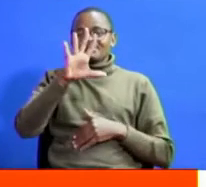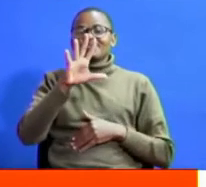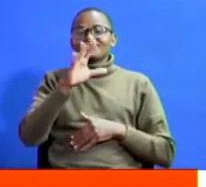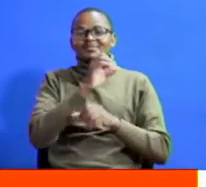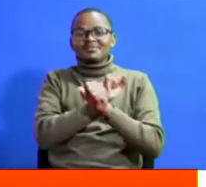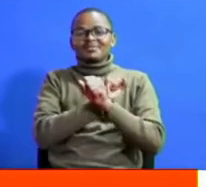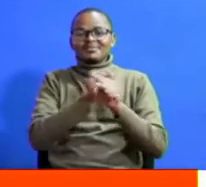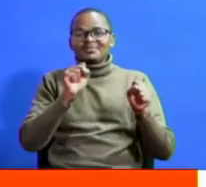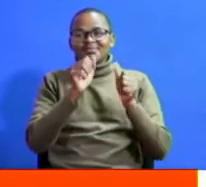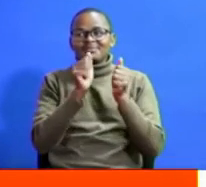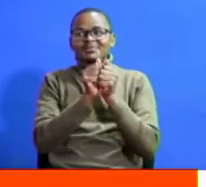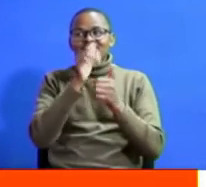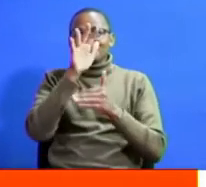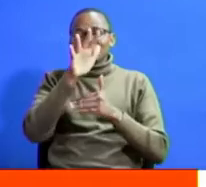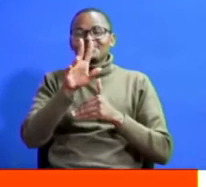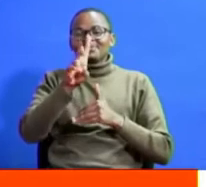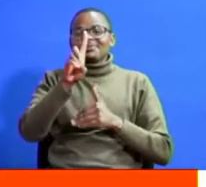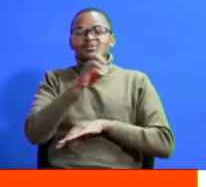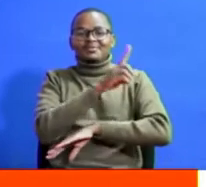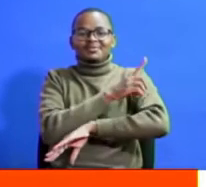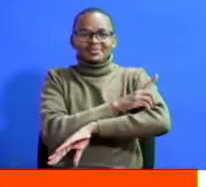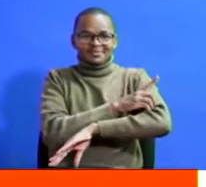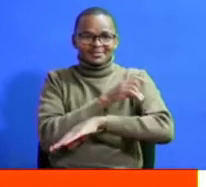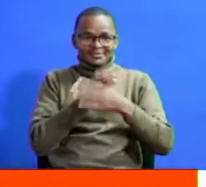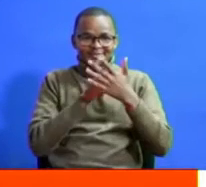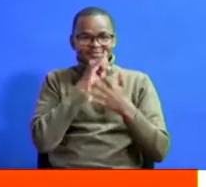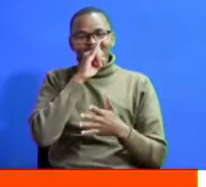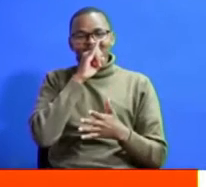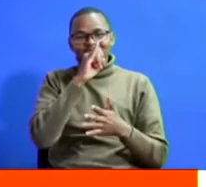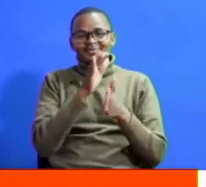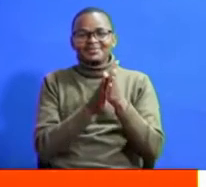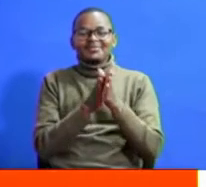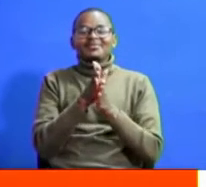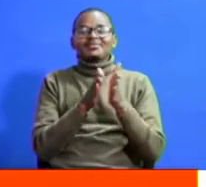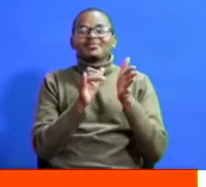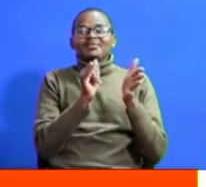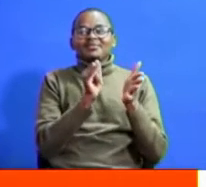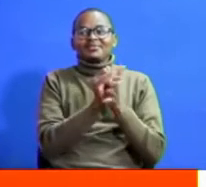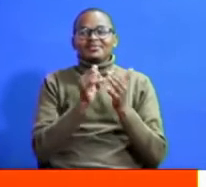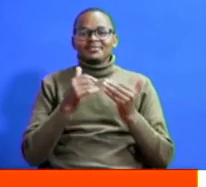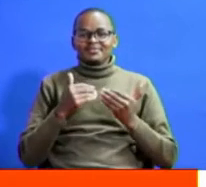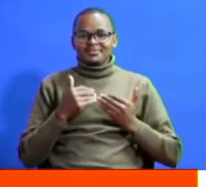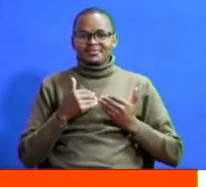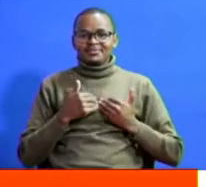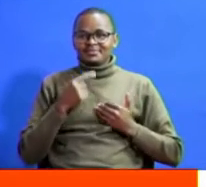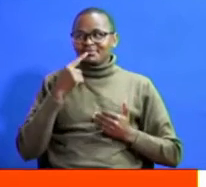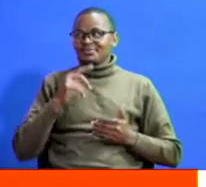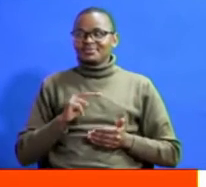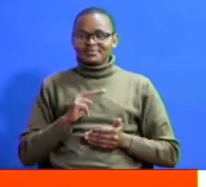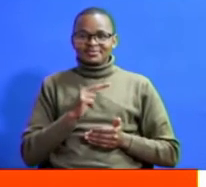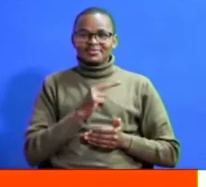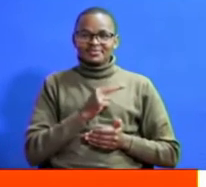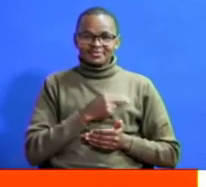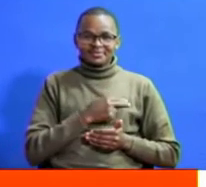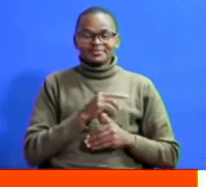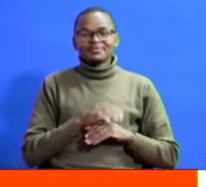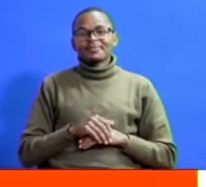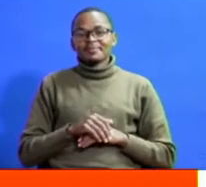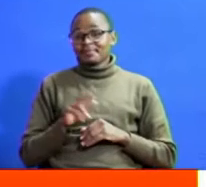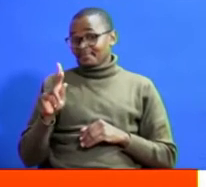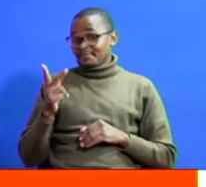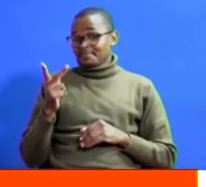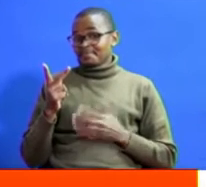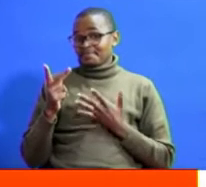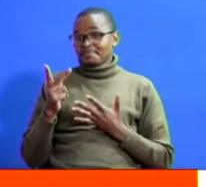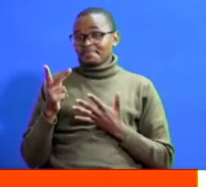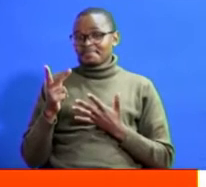president within the next 21 days. All right, and it's actually interesting that you've told us of, you know,